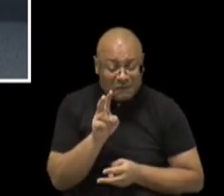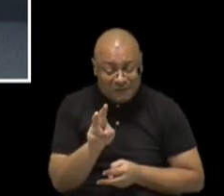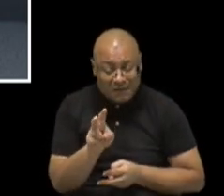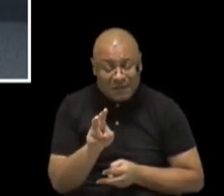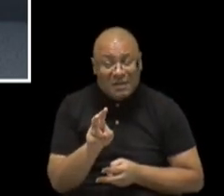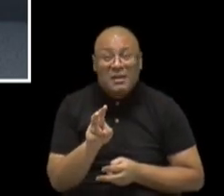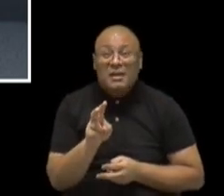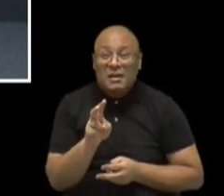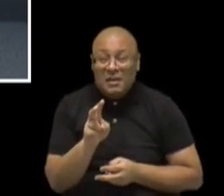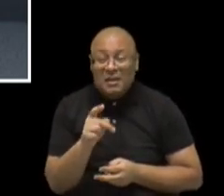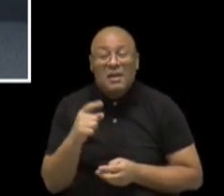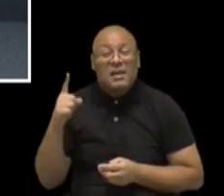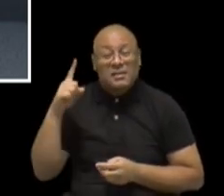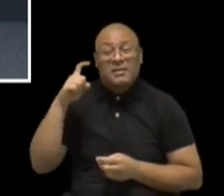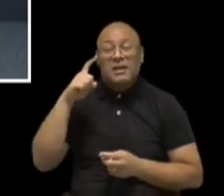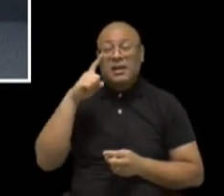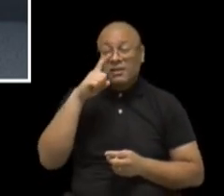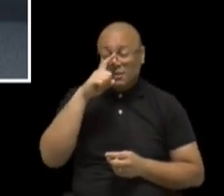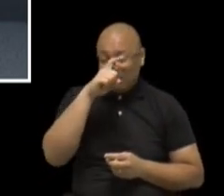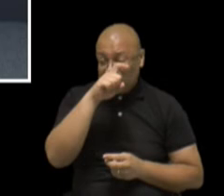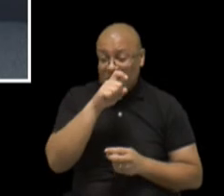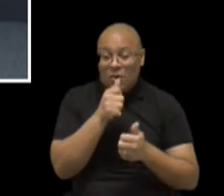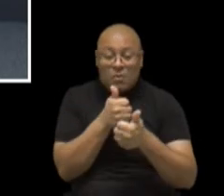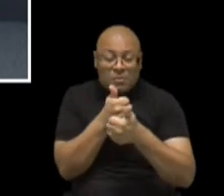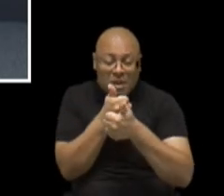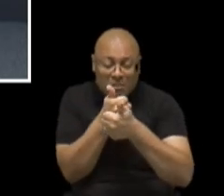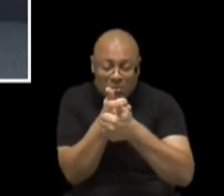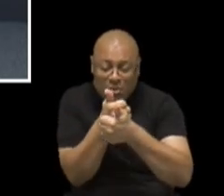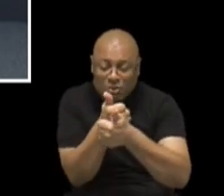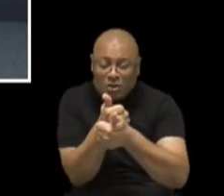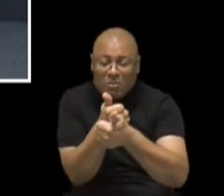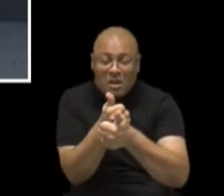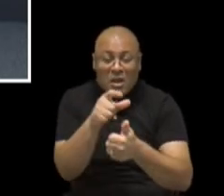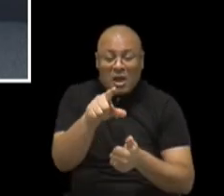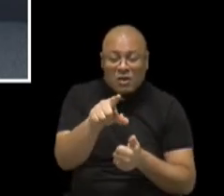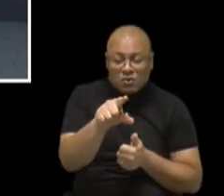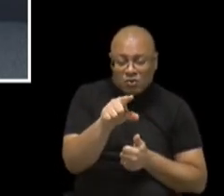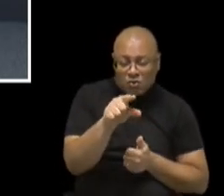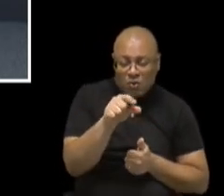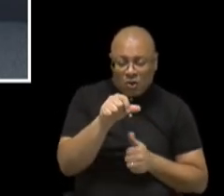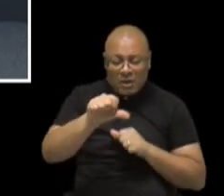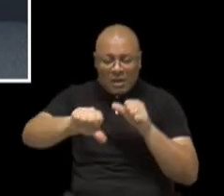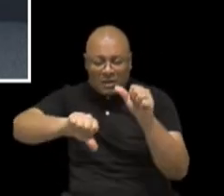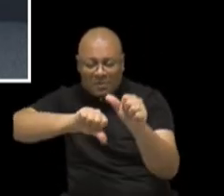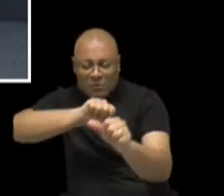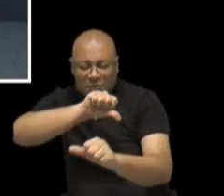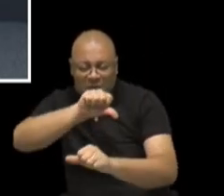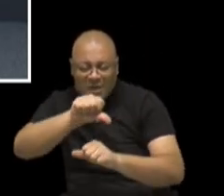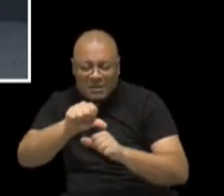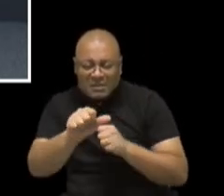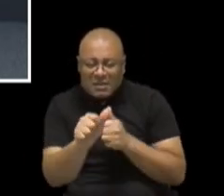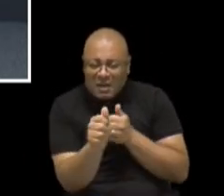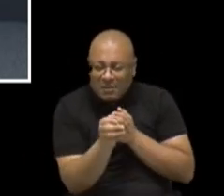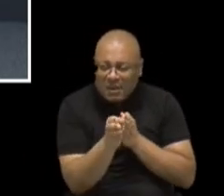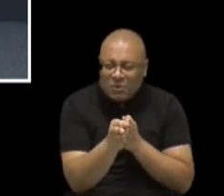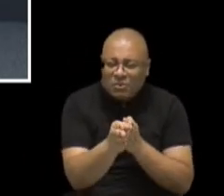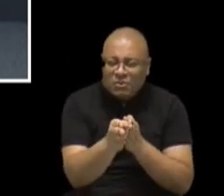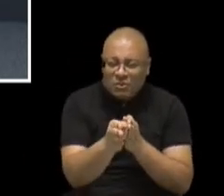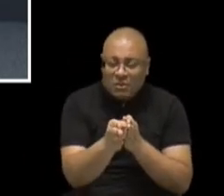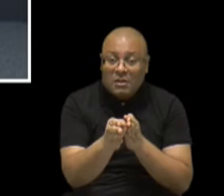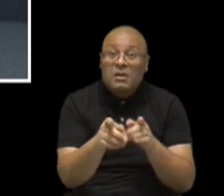I was brought up with this approach of not throwing away, but transforming